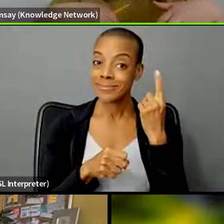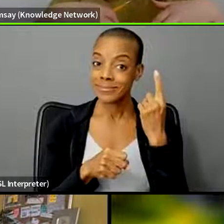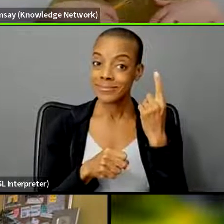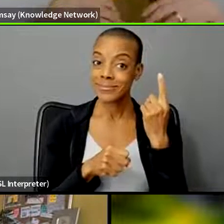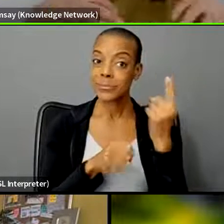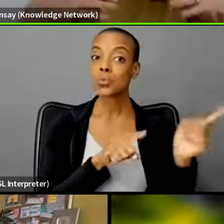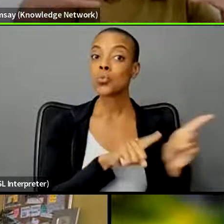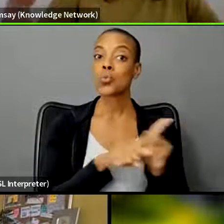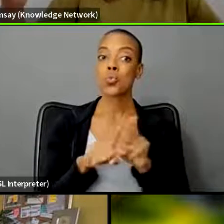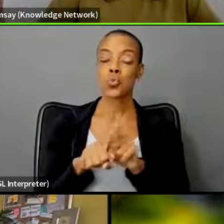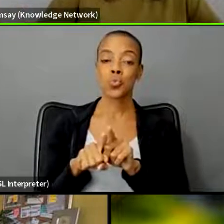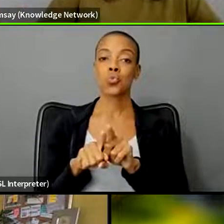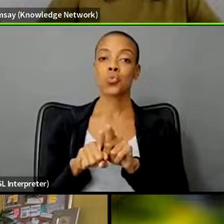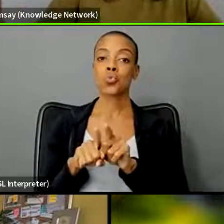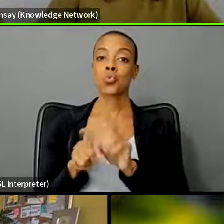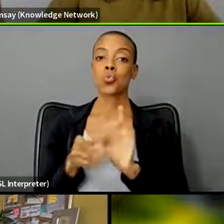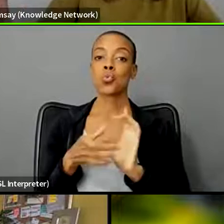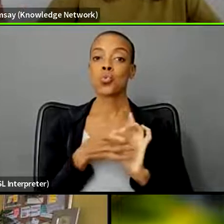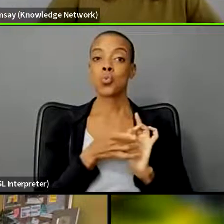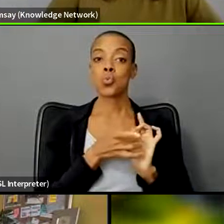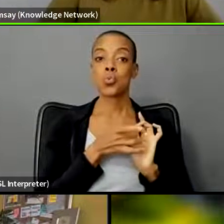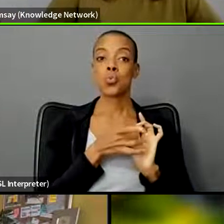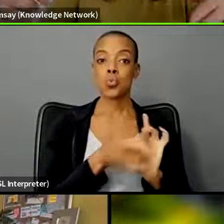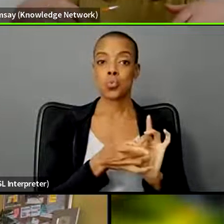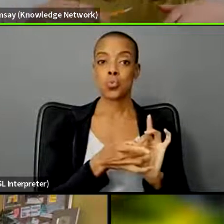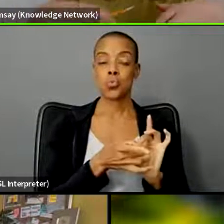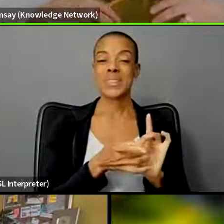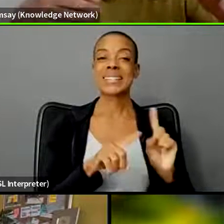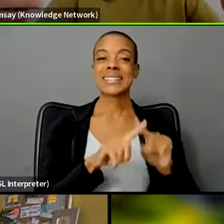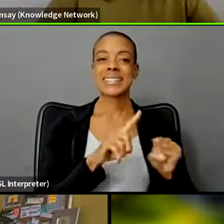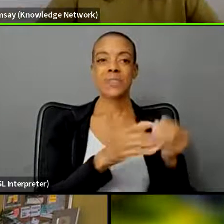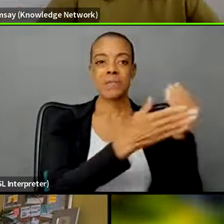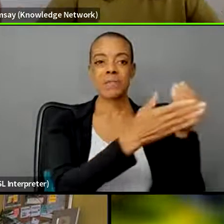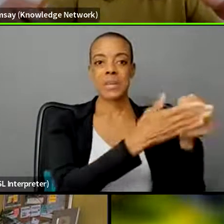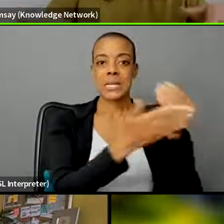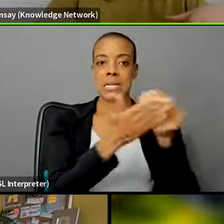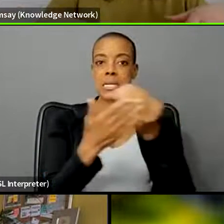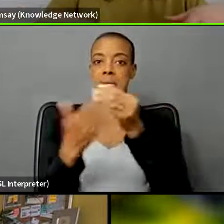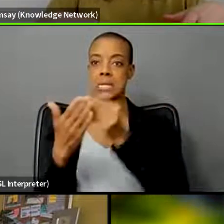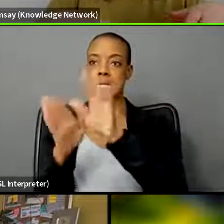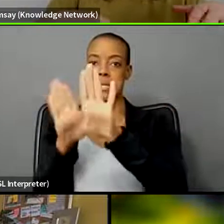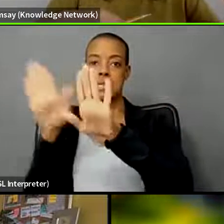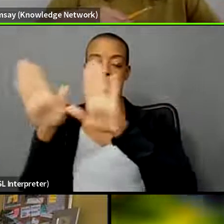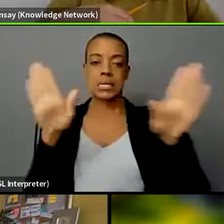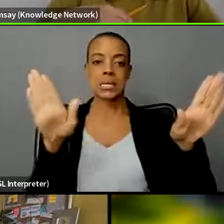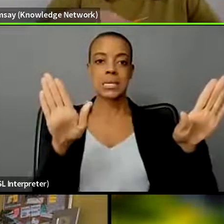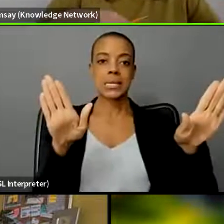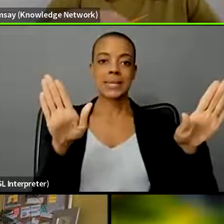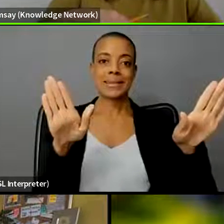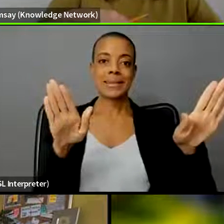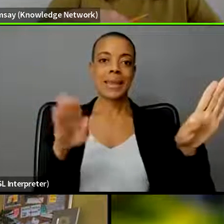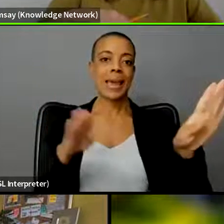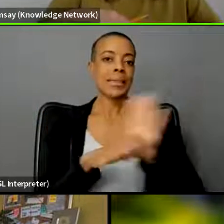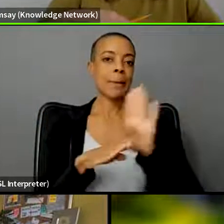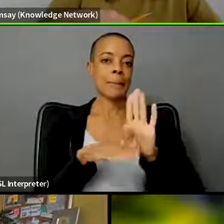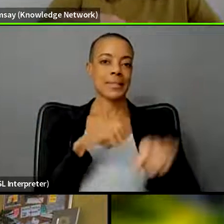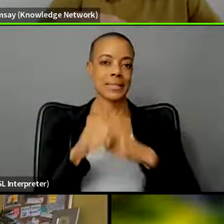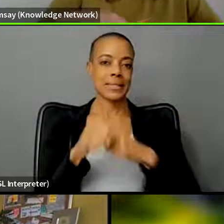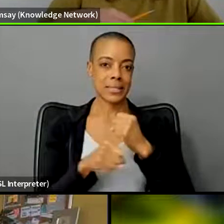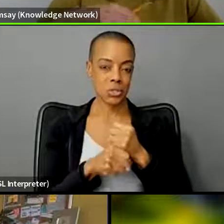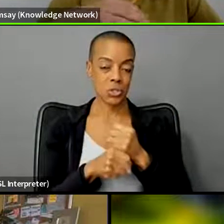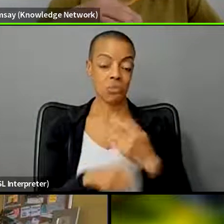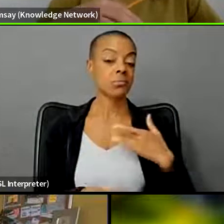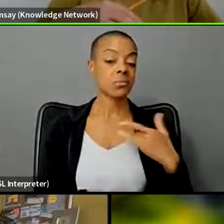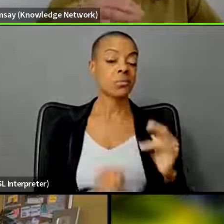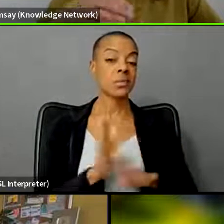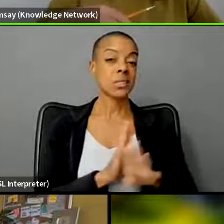are very connected to the different funders and our fiscal year. So typically when we're developing a